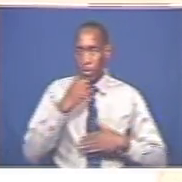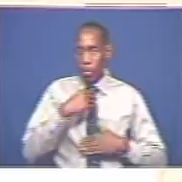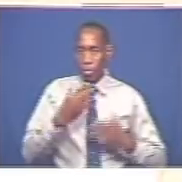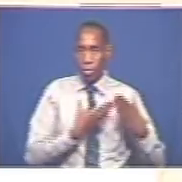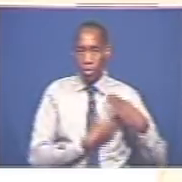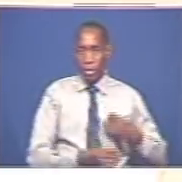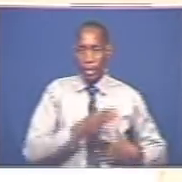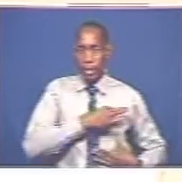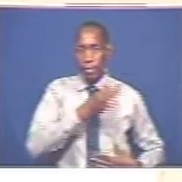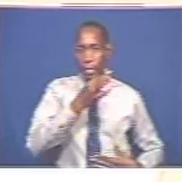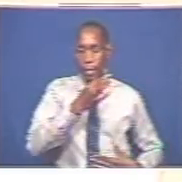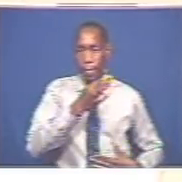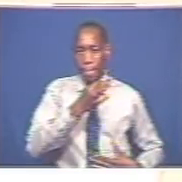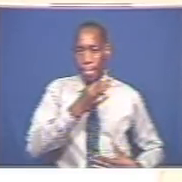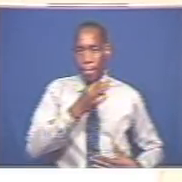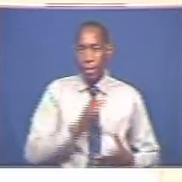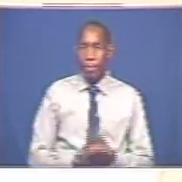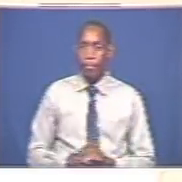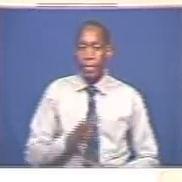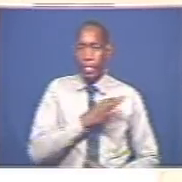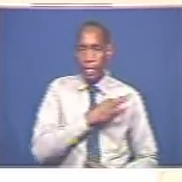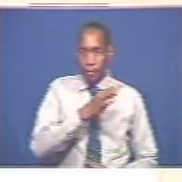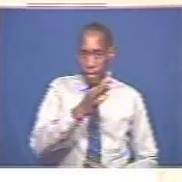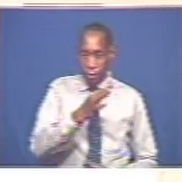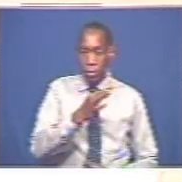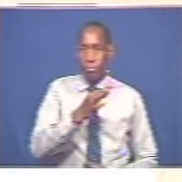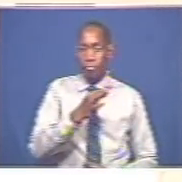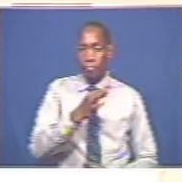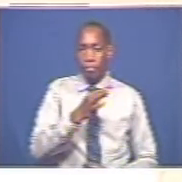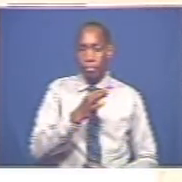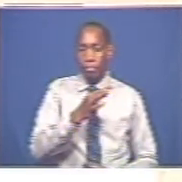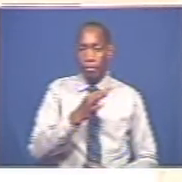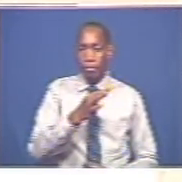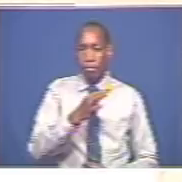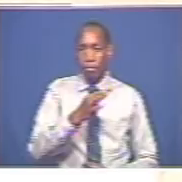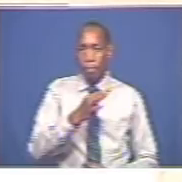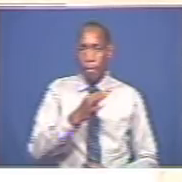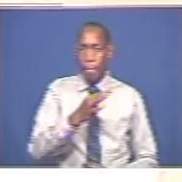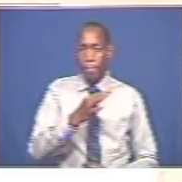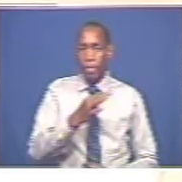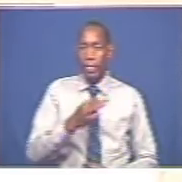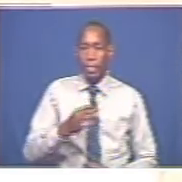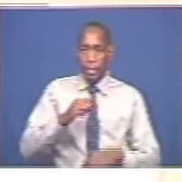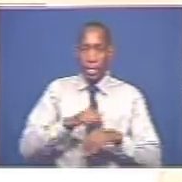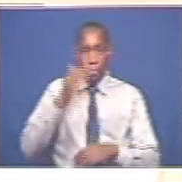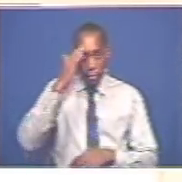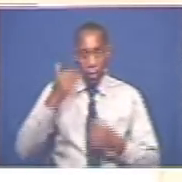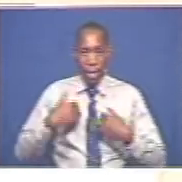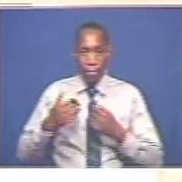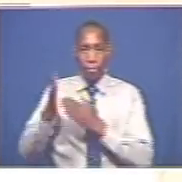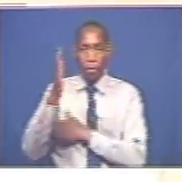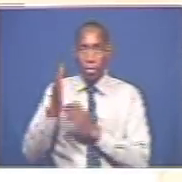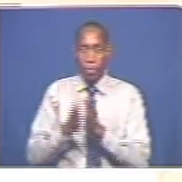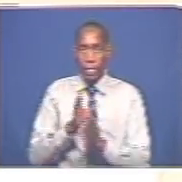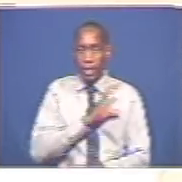spirit. Spirituality is where we realize that we have God, we have Christ, depending